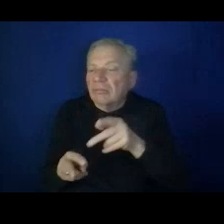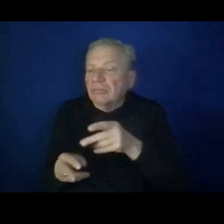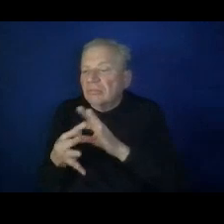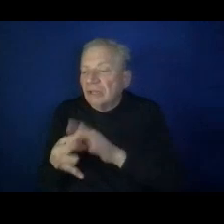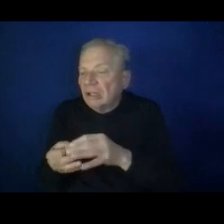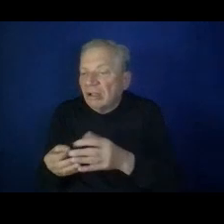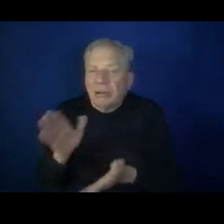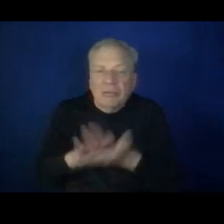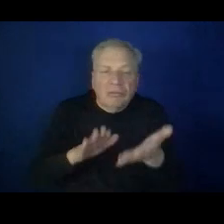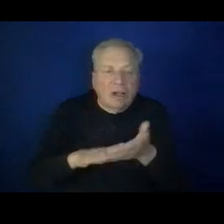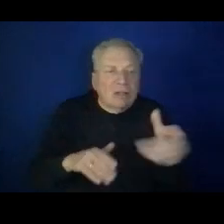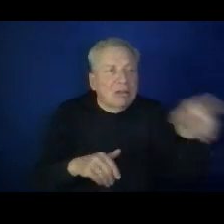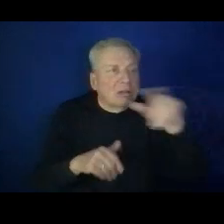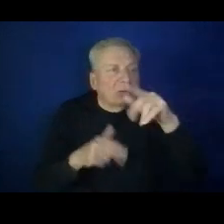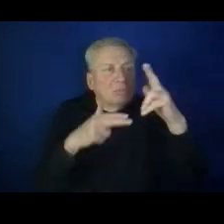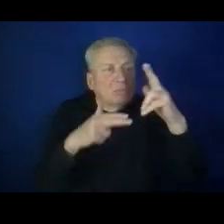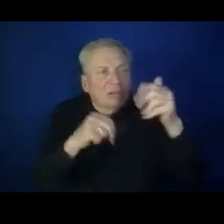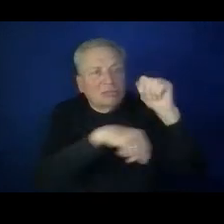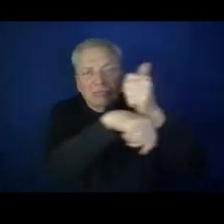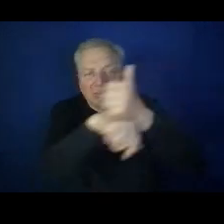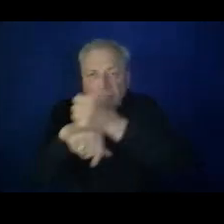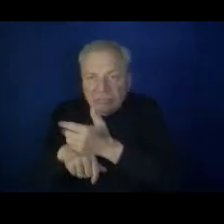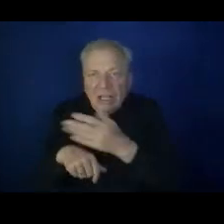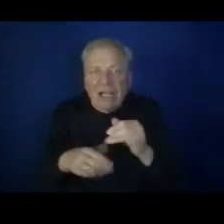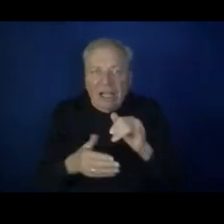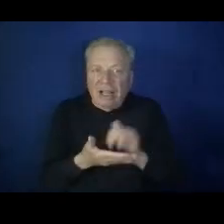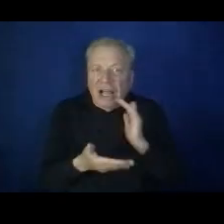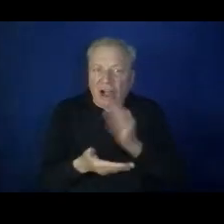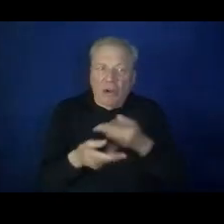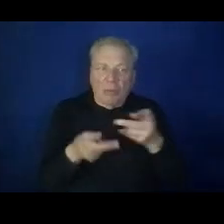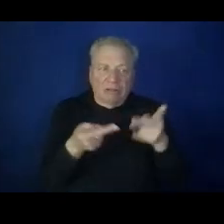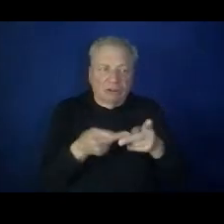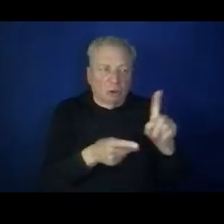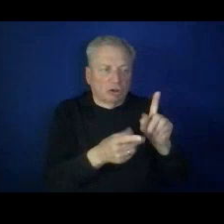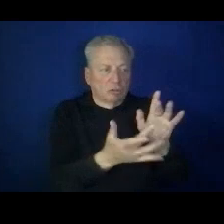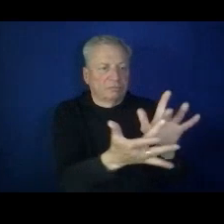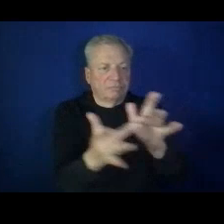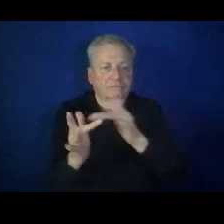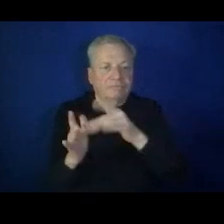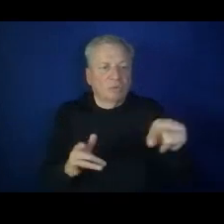buildings that are assigned to our concessions contract holders.